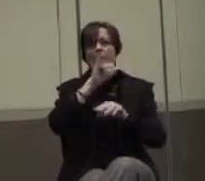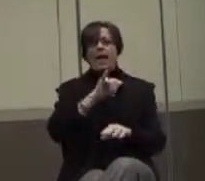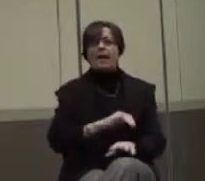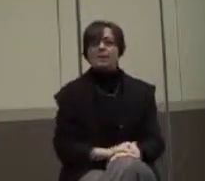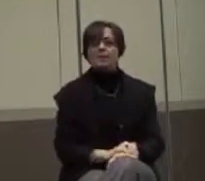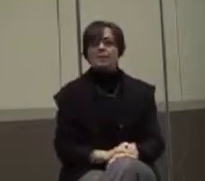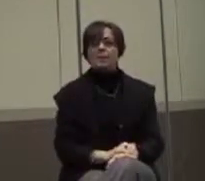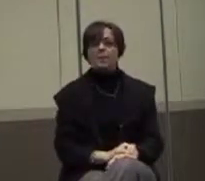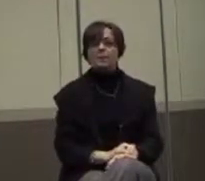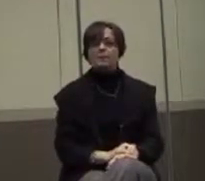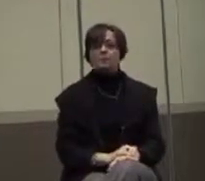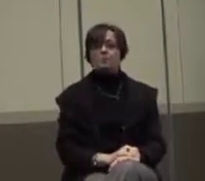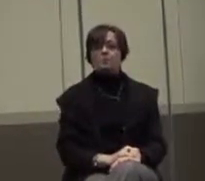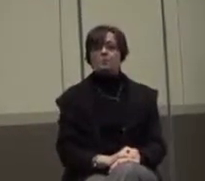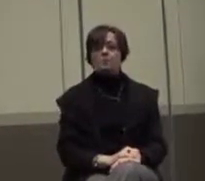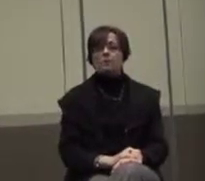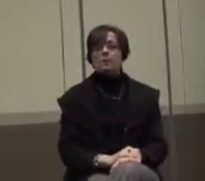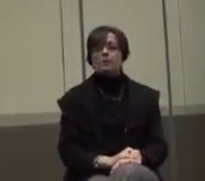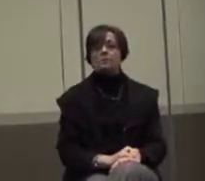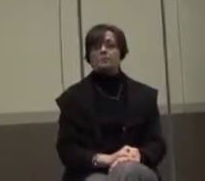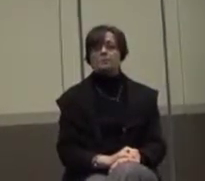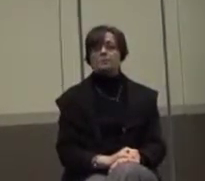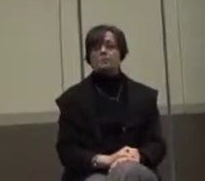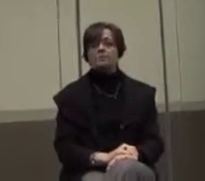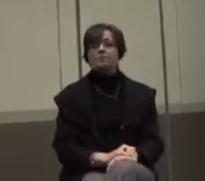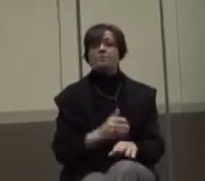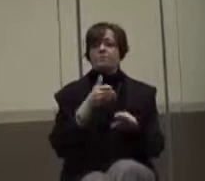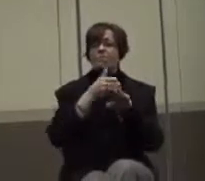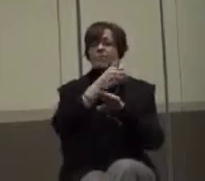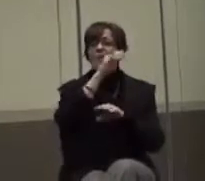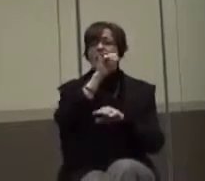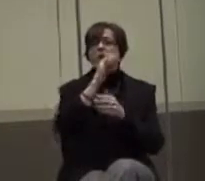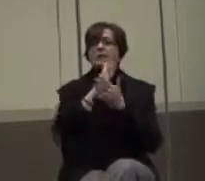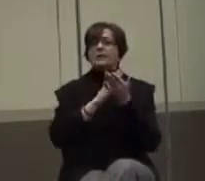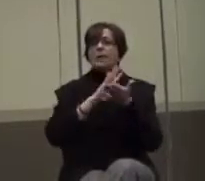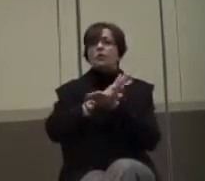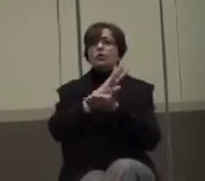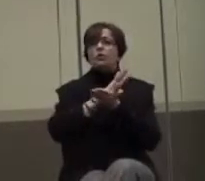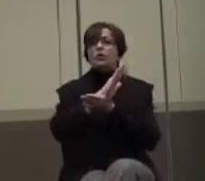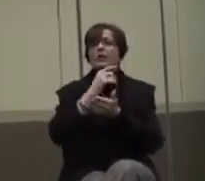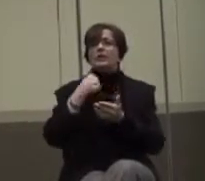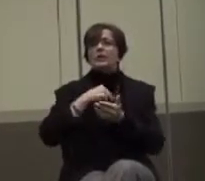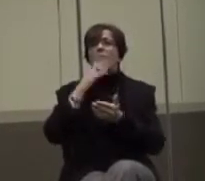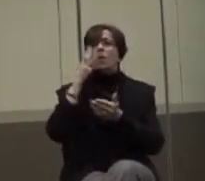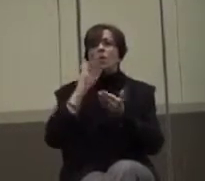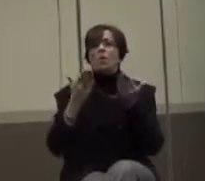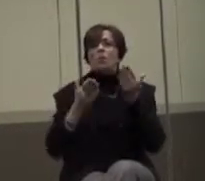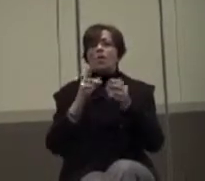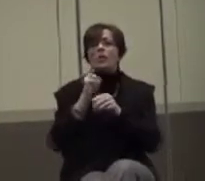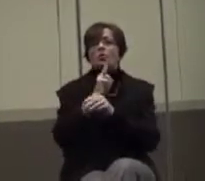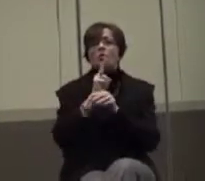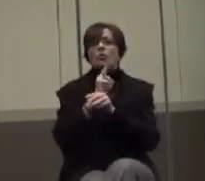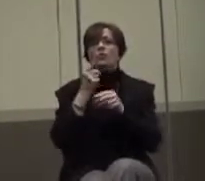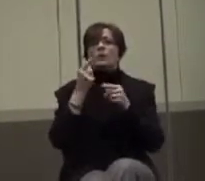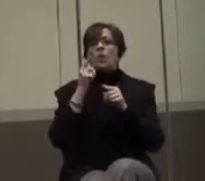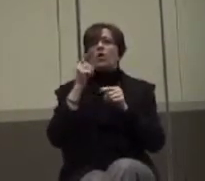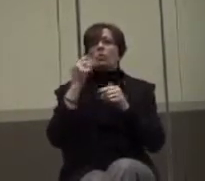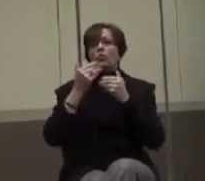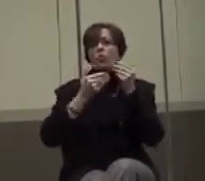And following that are some sheets that we will probably be using as you're going through Amy's material. You might